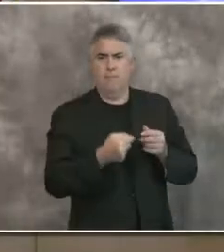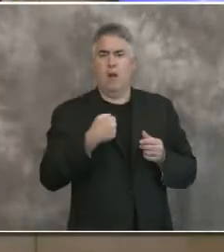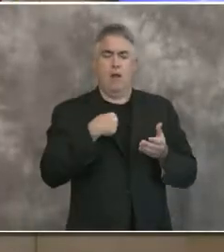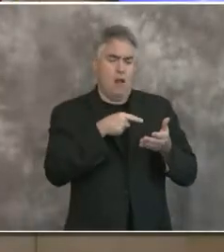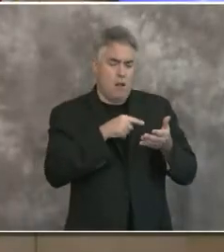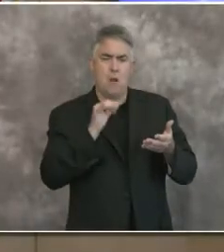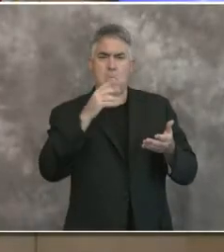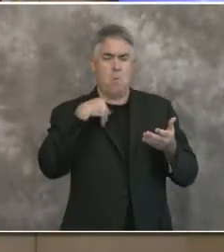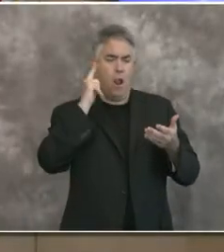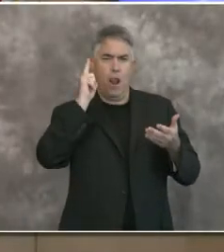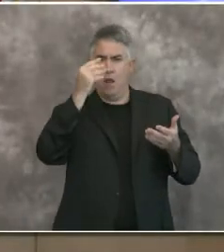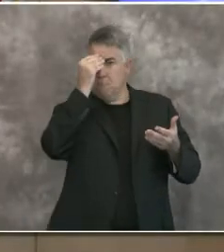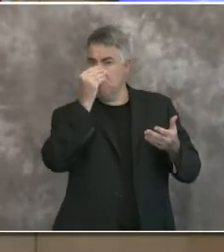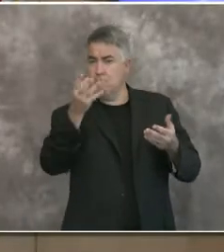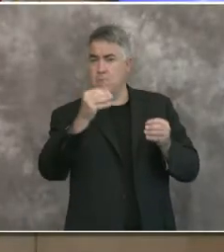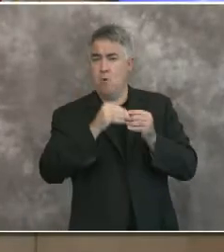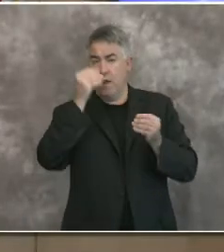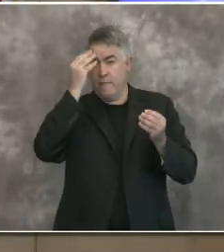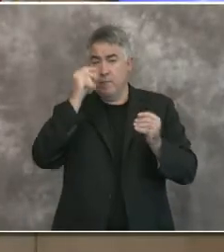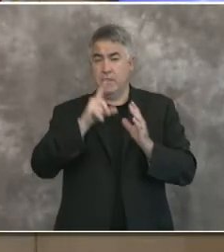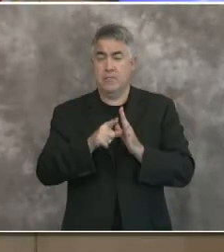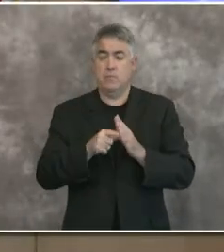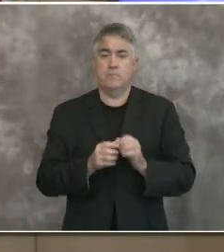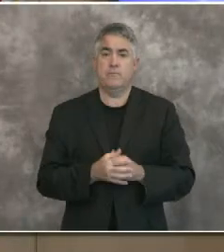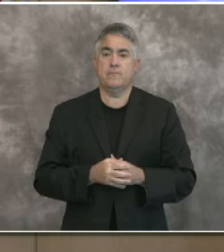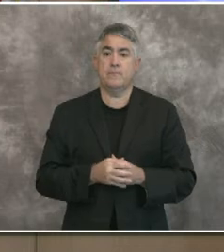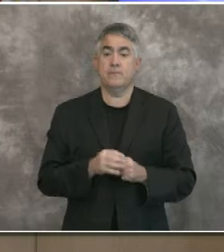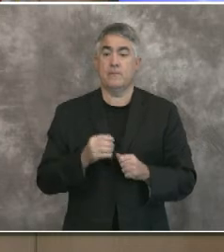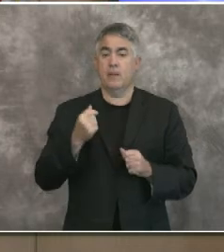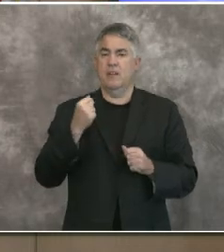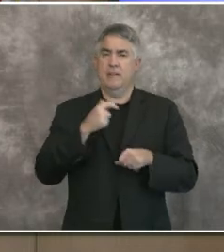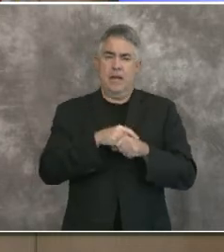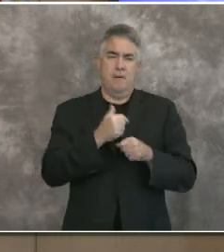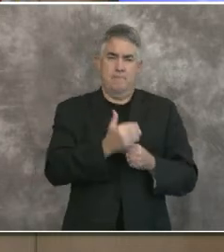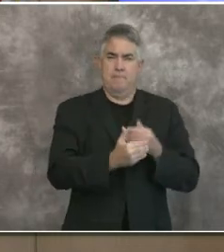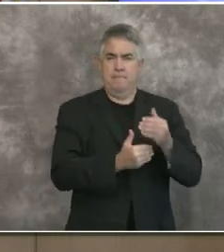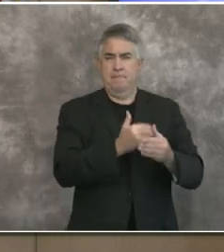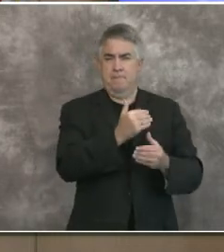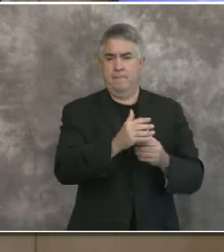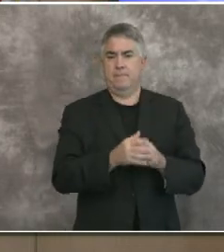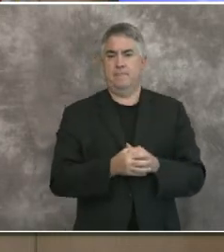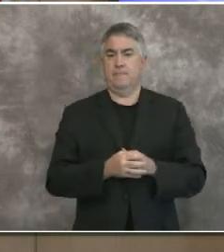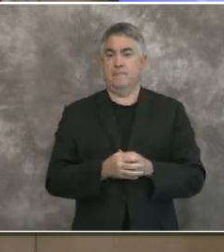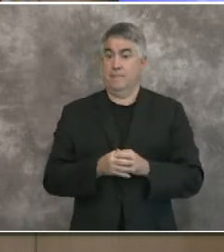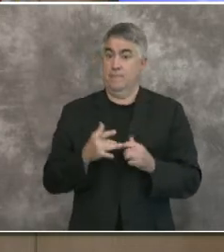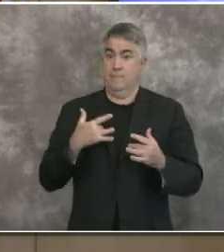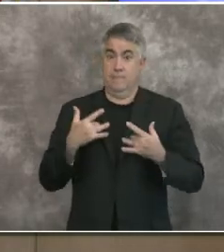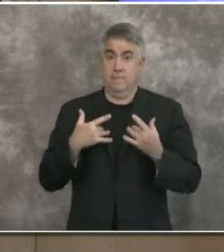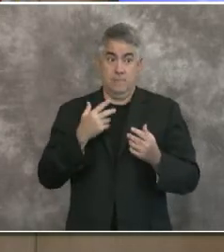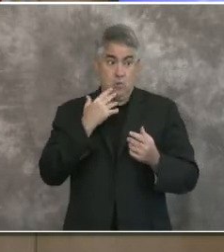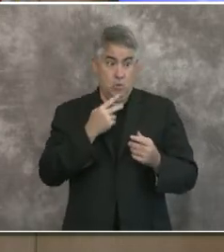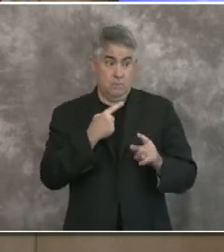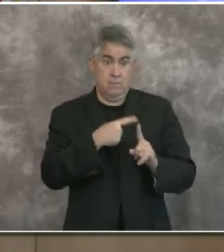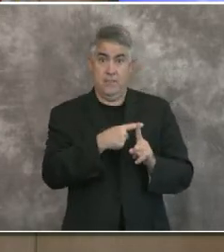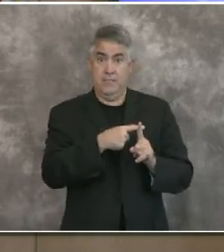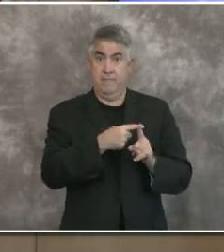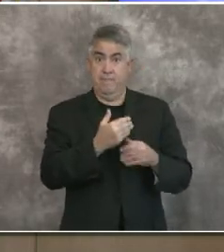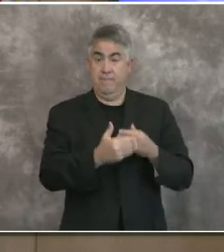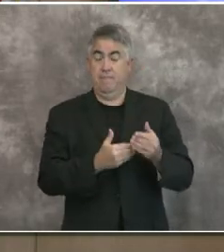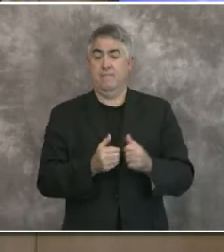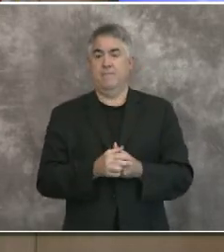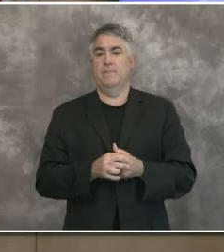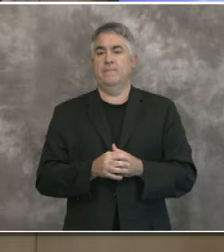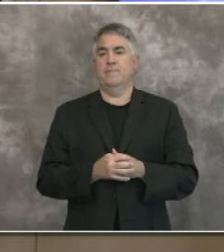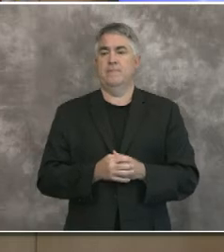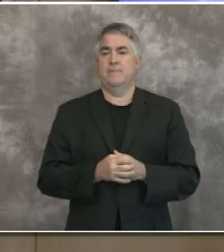week around the timeline for when we'll be able to do it. But again, another positive step for our region moving forward. Now we'll jump